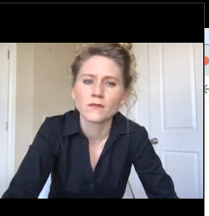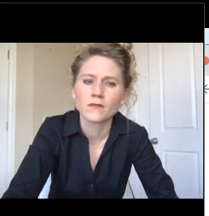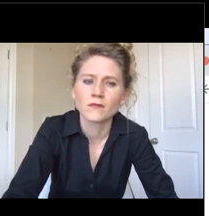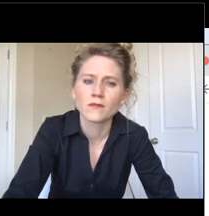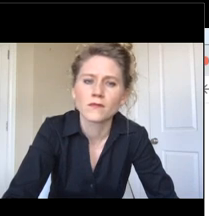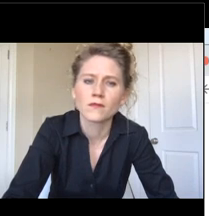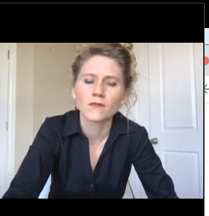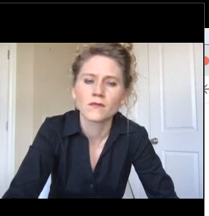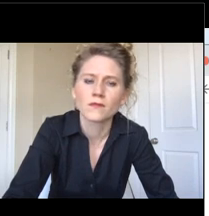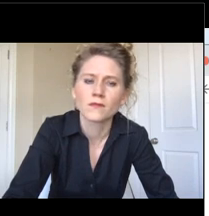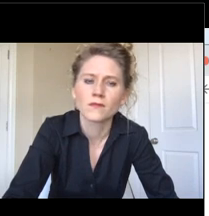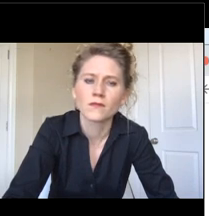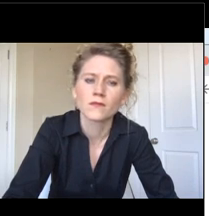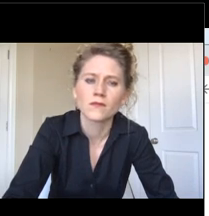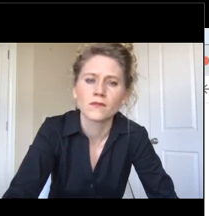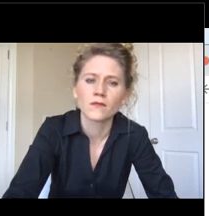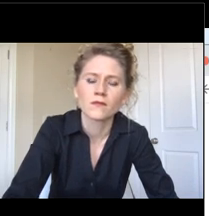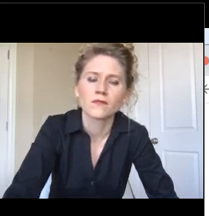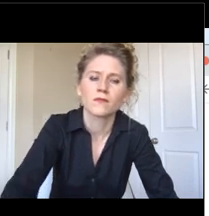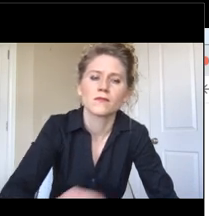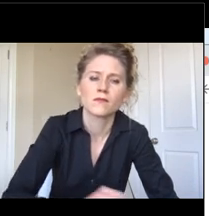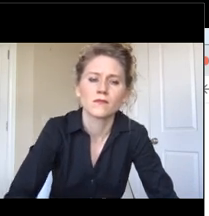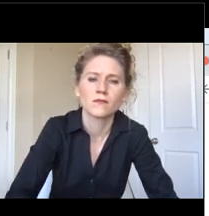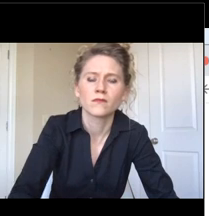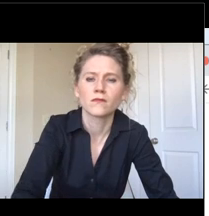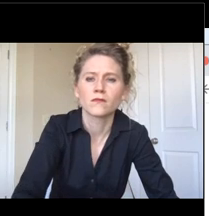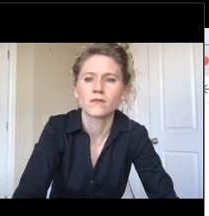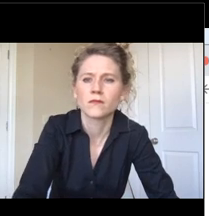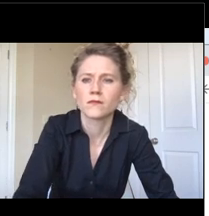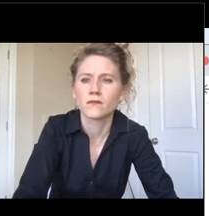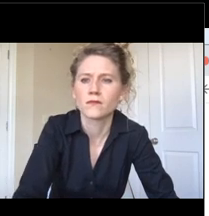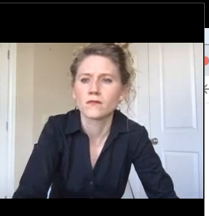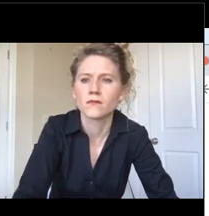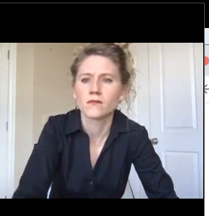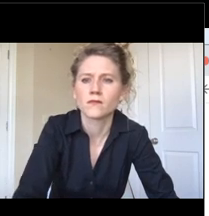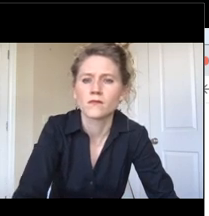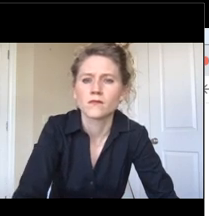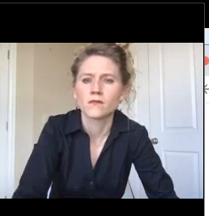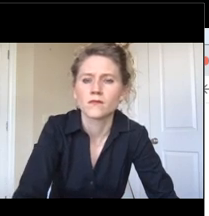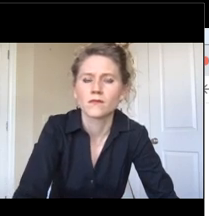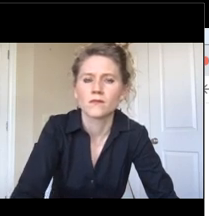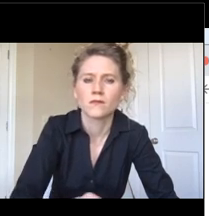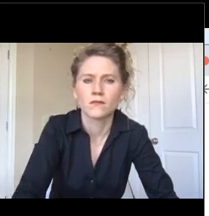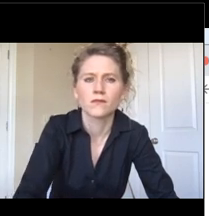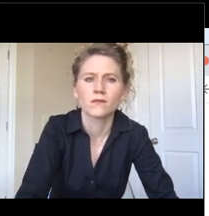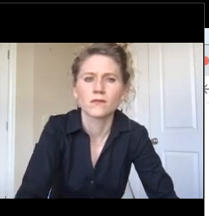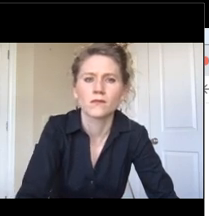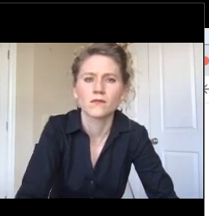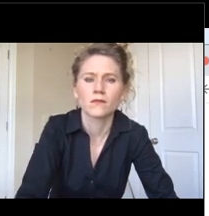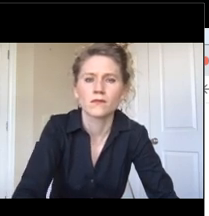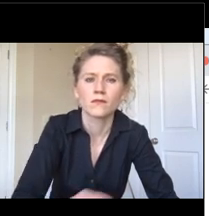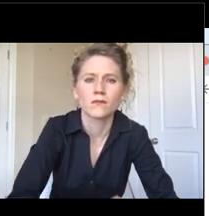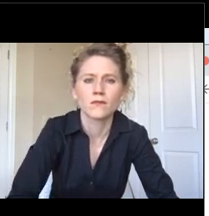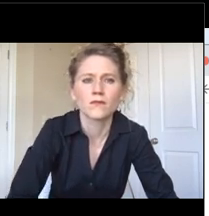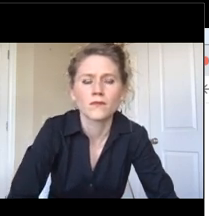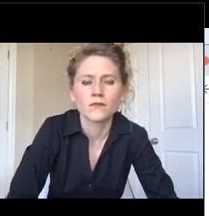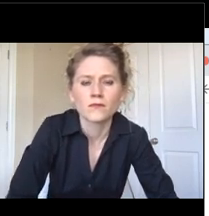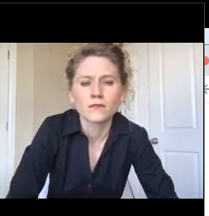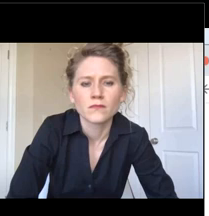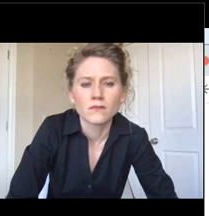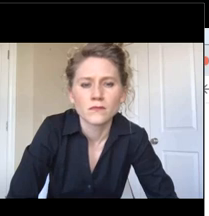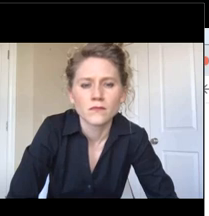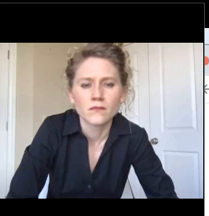And then at 37, crack seal. And that's going to take us into those next years of life,